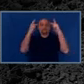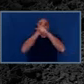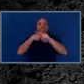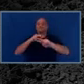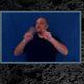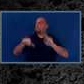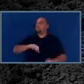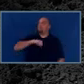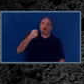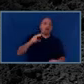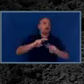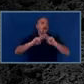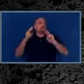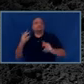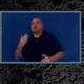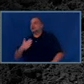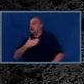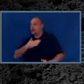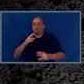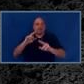excited for everybody involved.